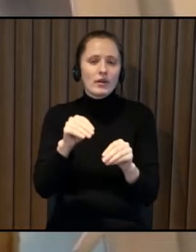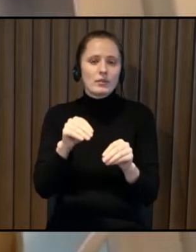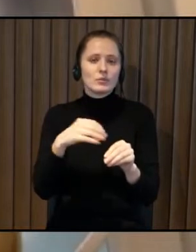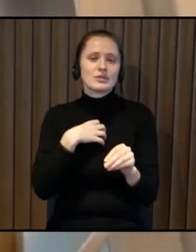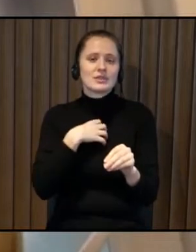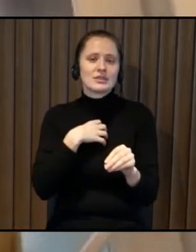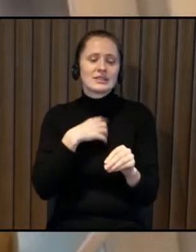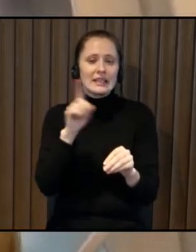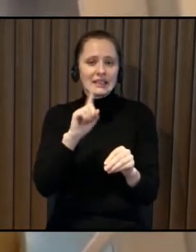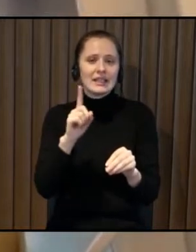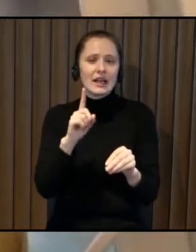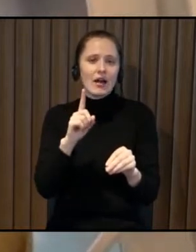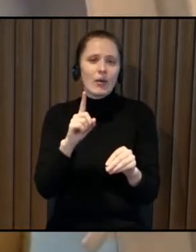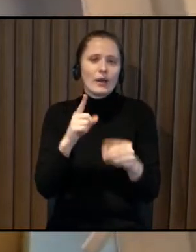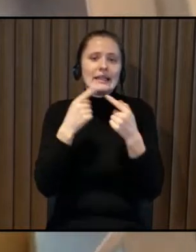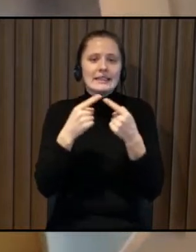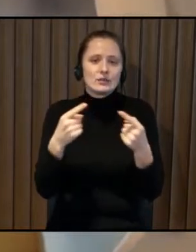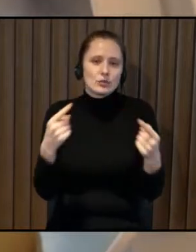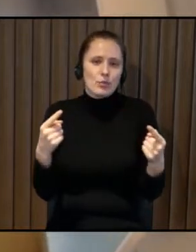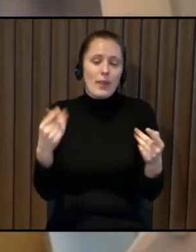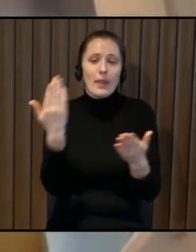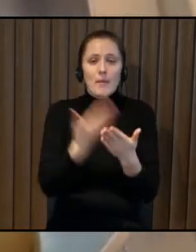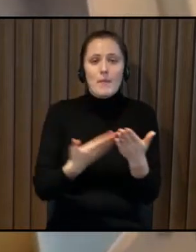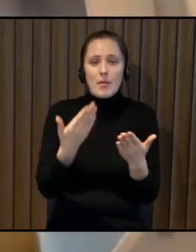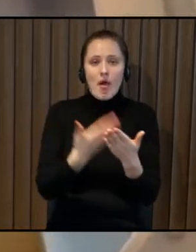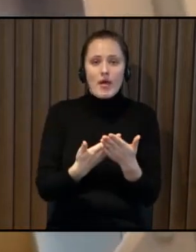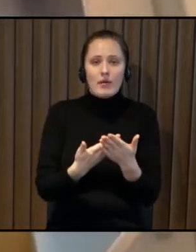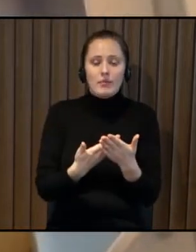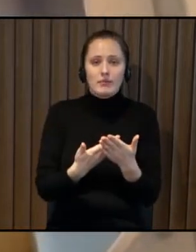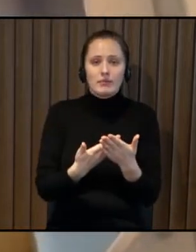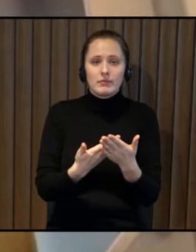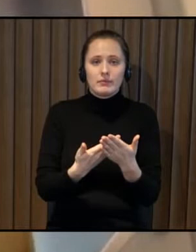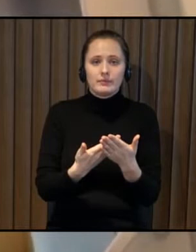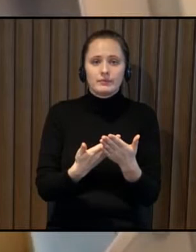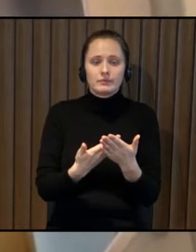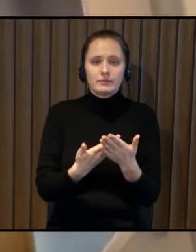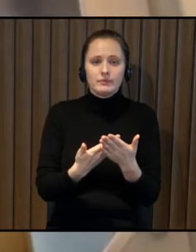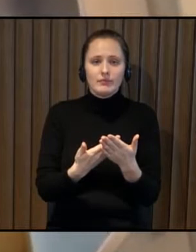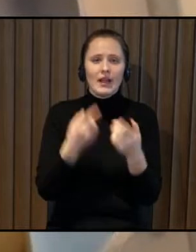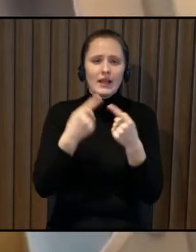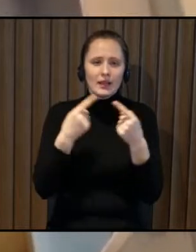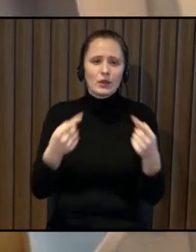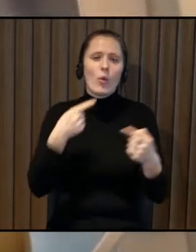better, more comfortable. And we do have certain instruments to ensure that.